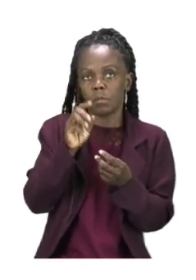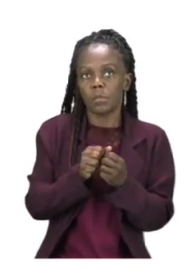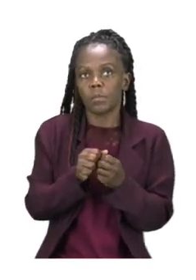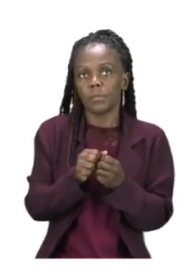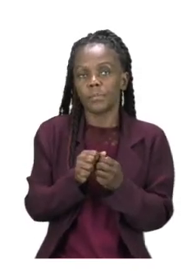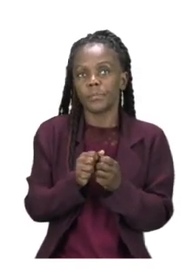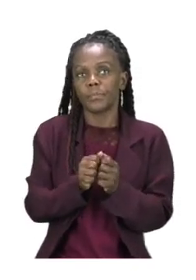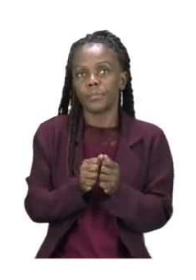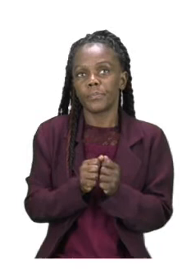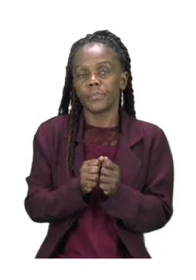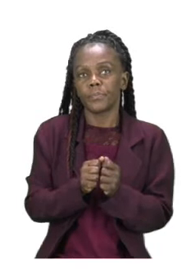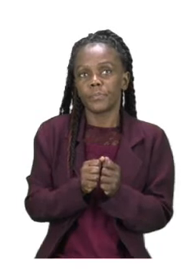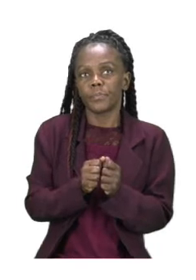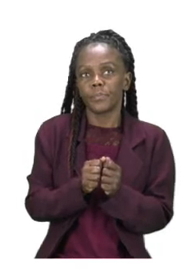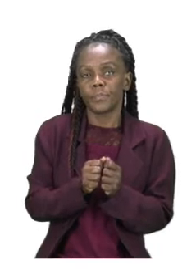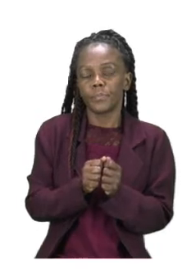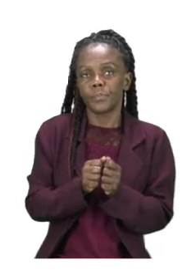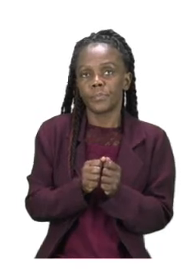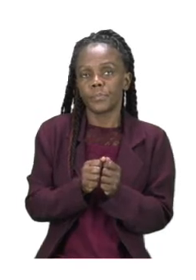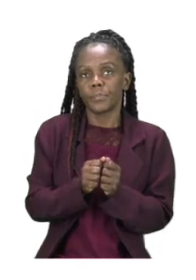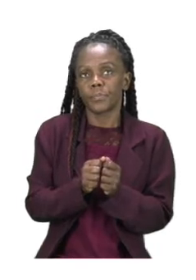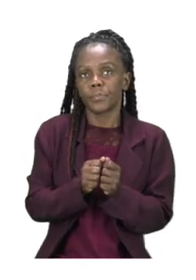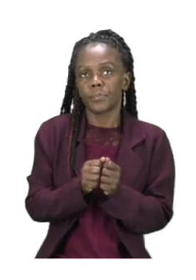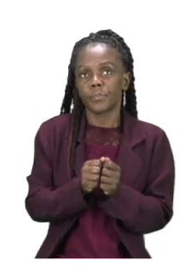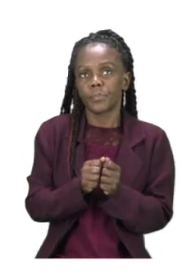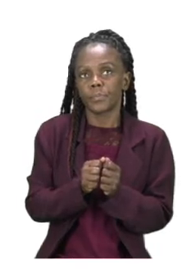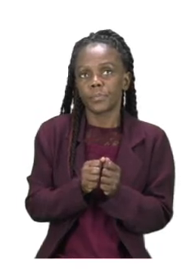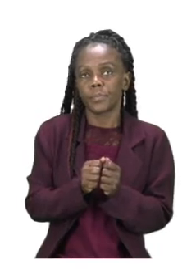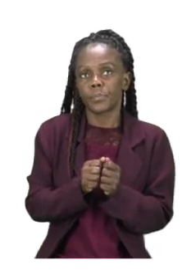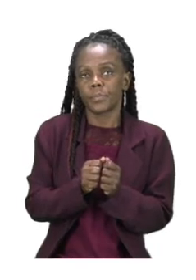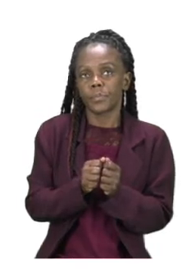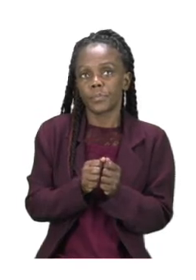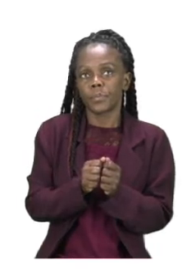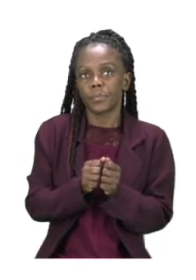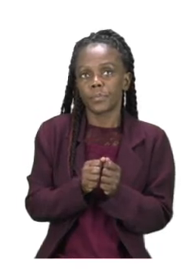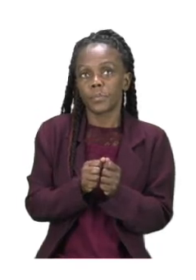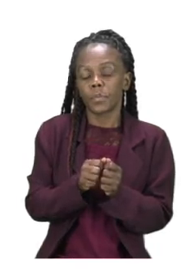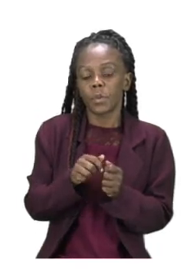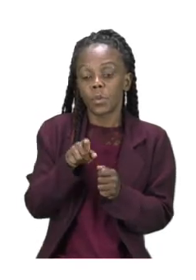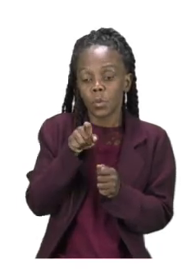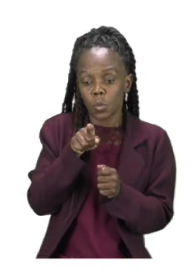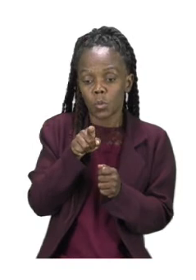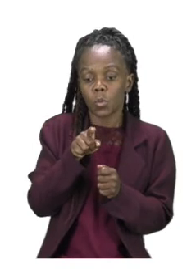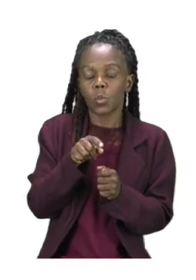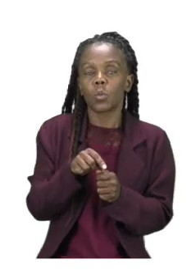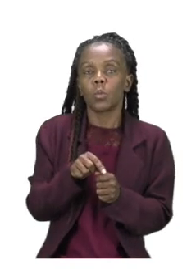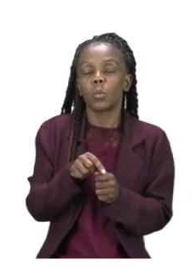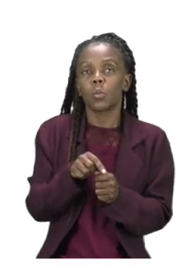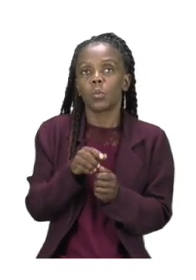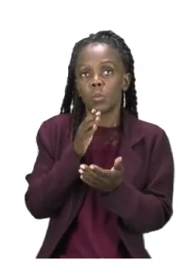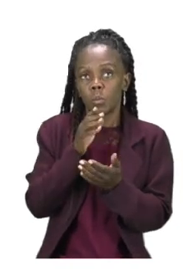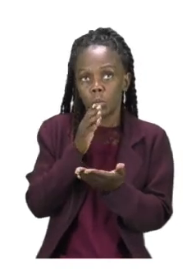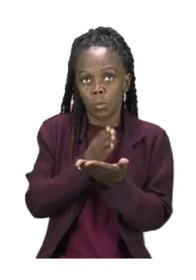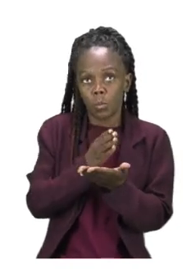Very good. Now, it is going to be your job to make sure that you read those words and trace